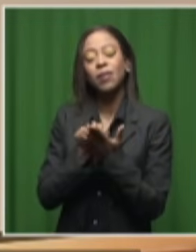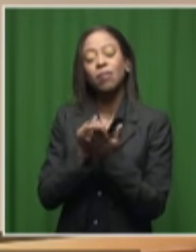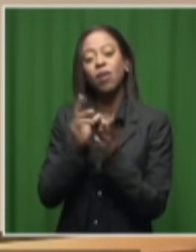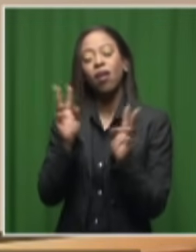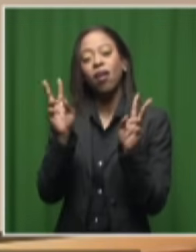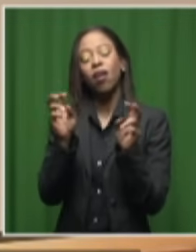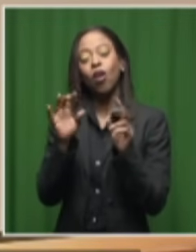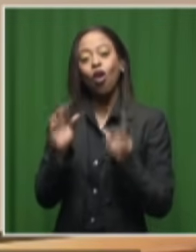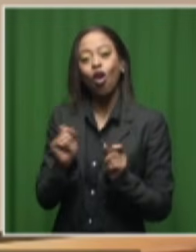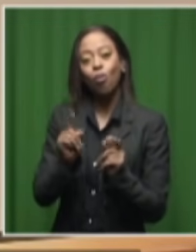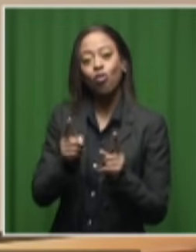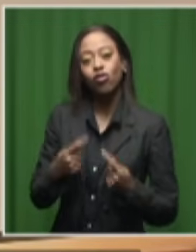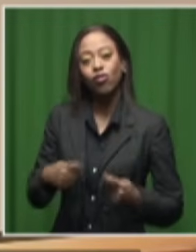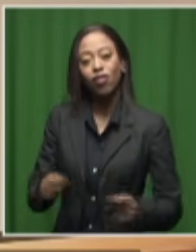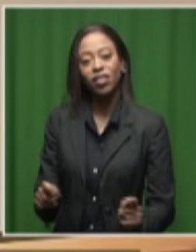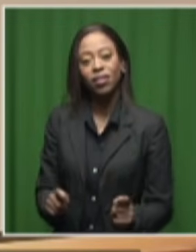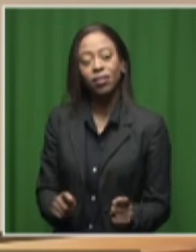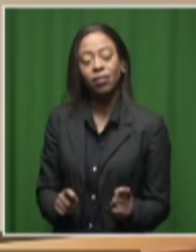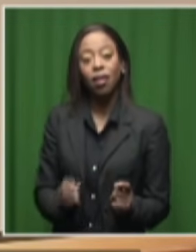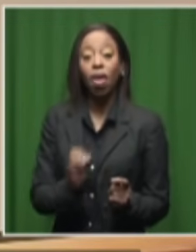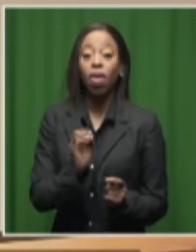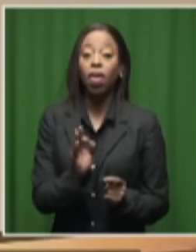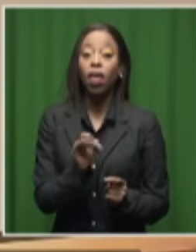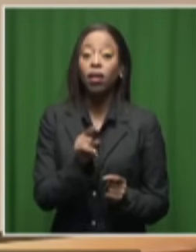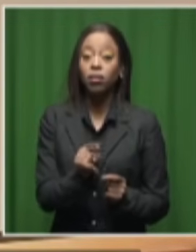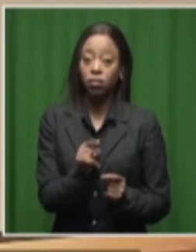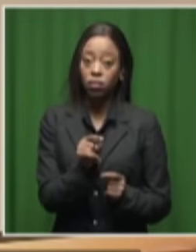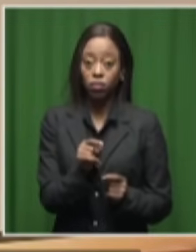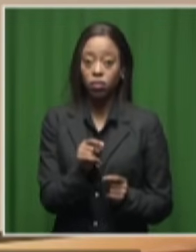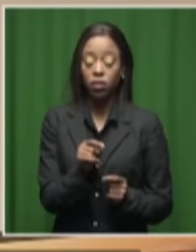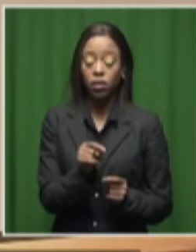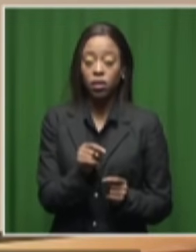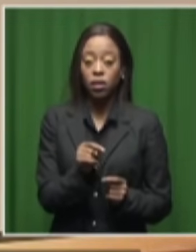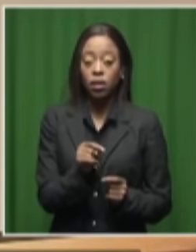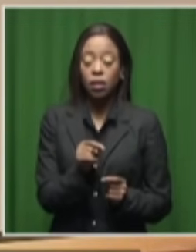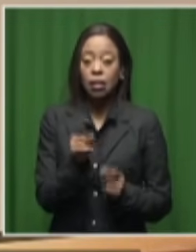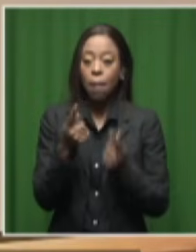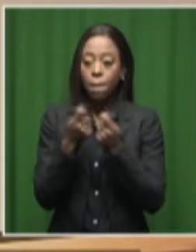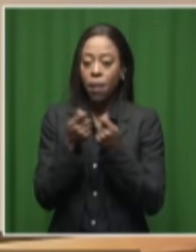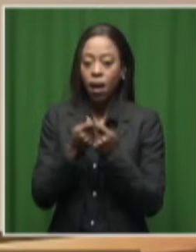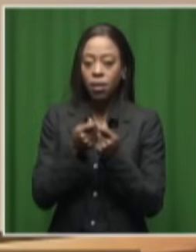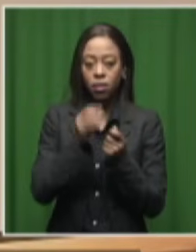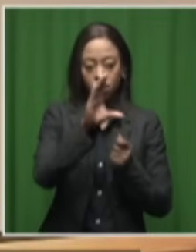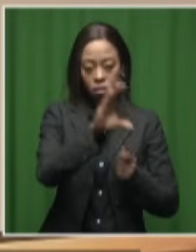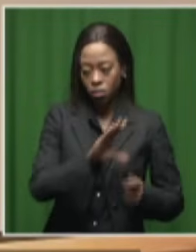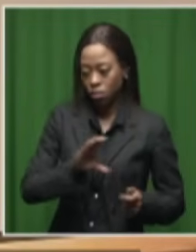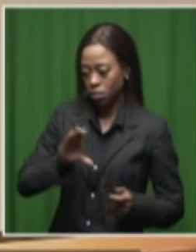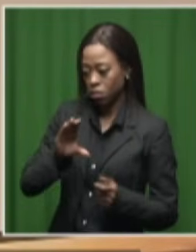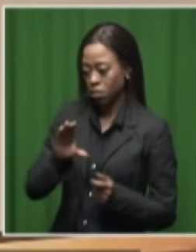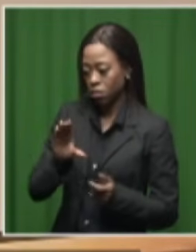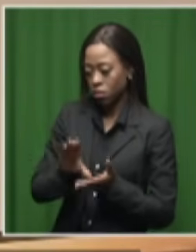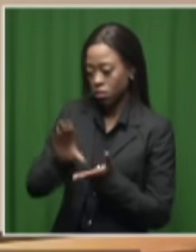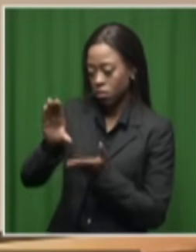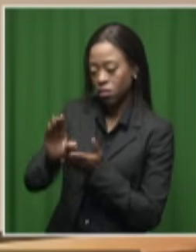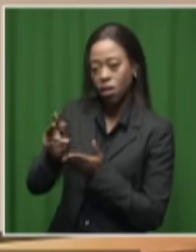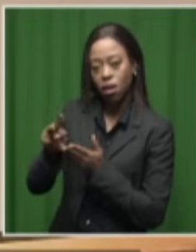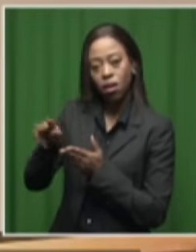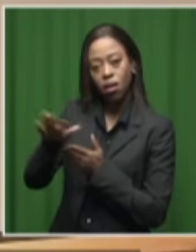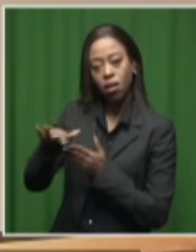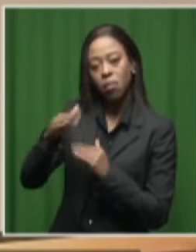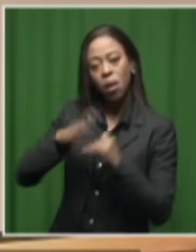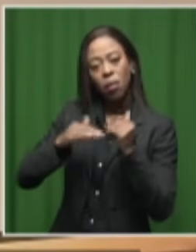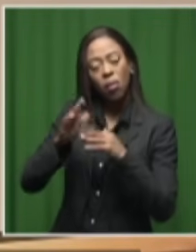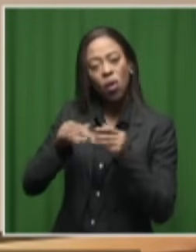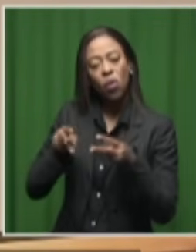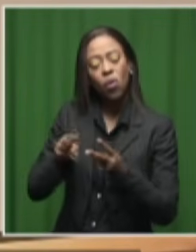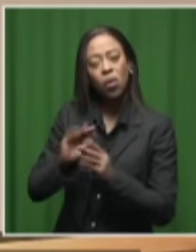call opportunity cost. If that R500 billion was used elsewhere, for instance, in building roads